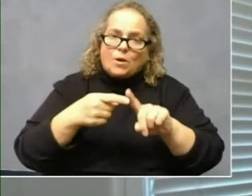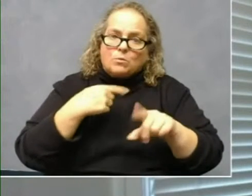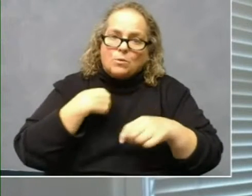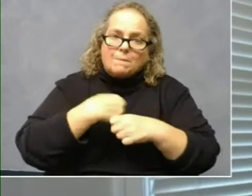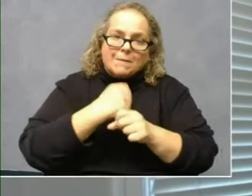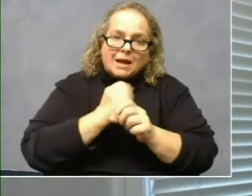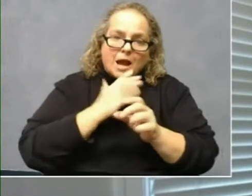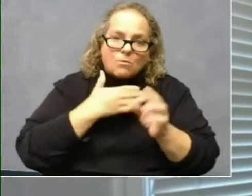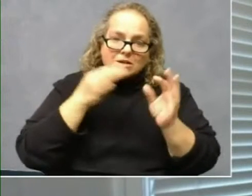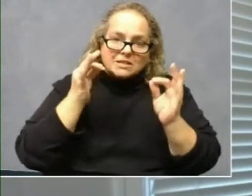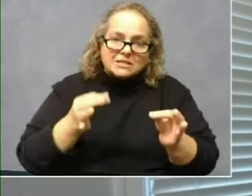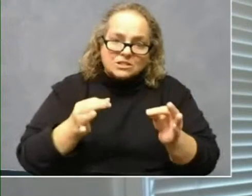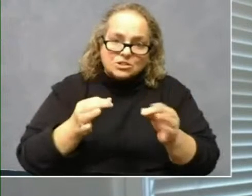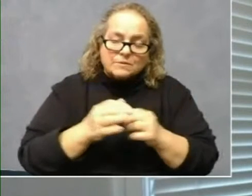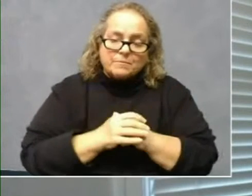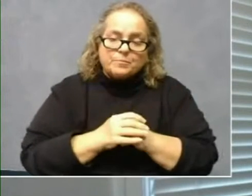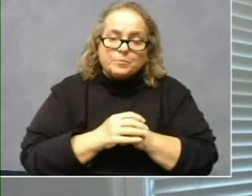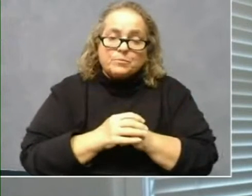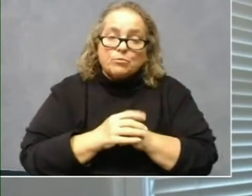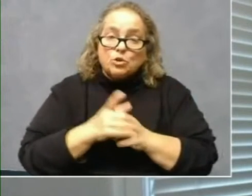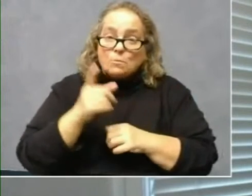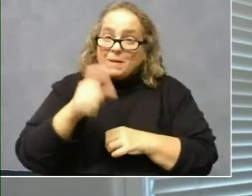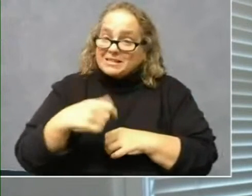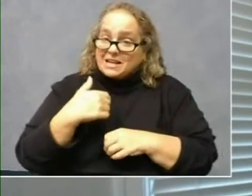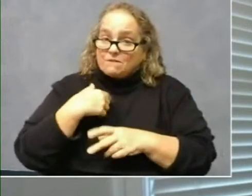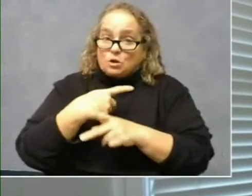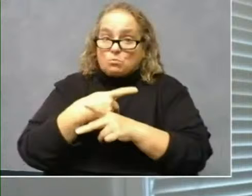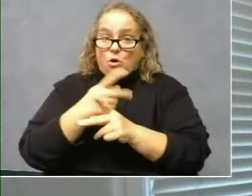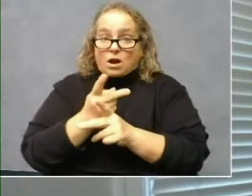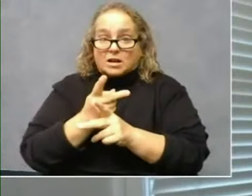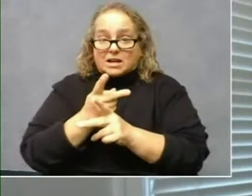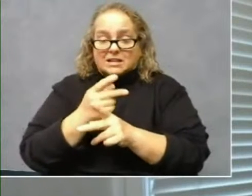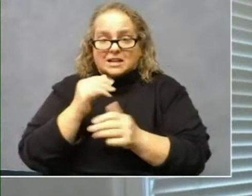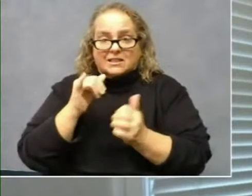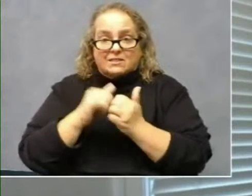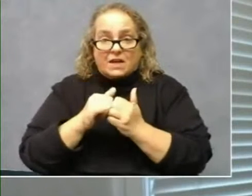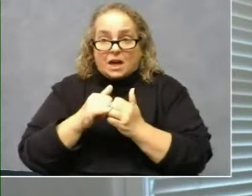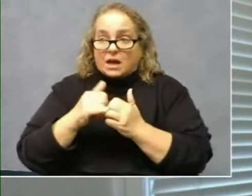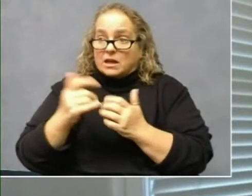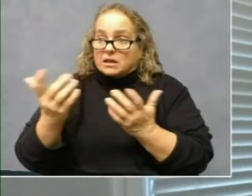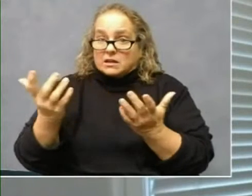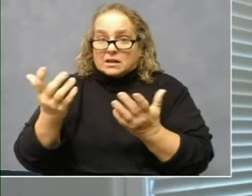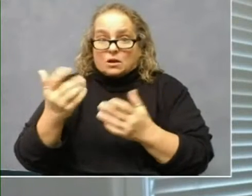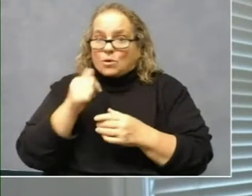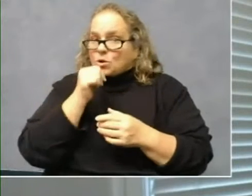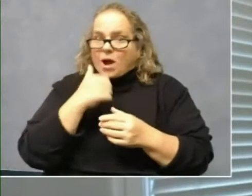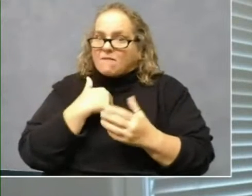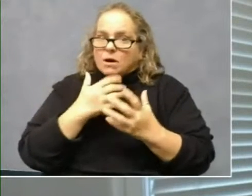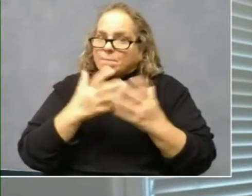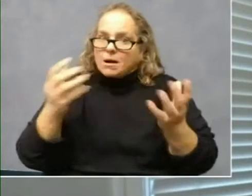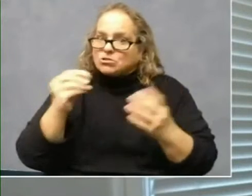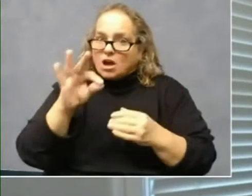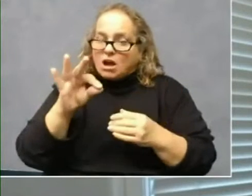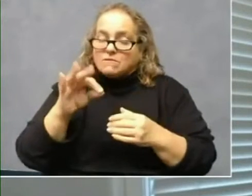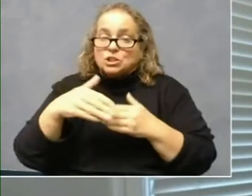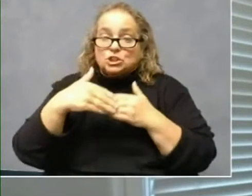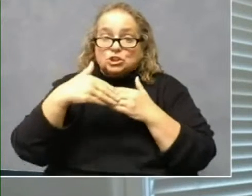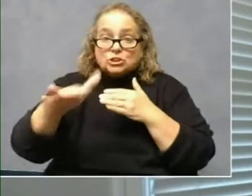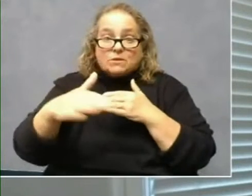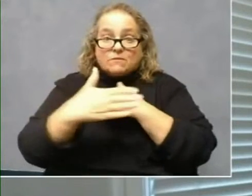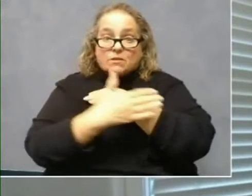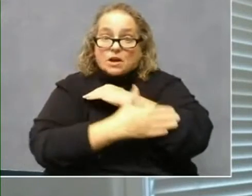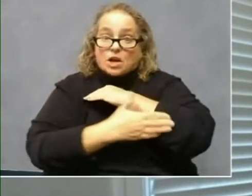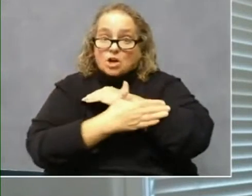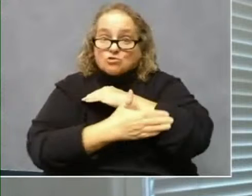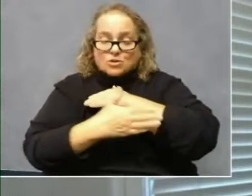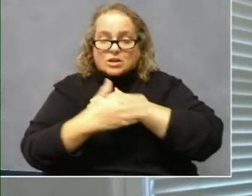about having a product that is very scarce, shipping it around the country in containers that are custom created for this